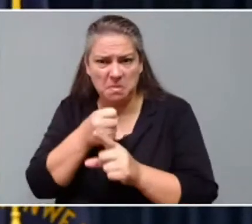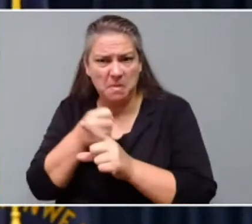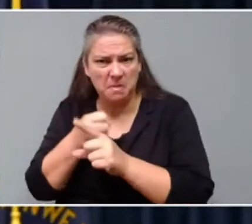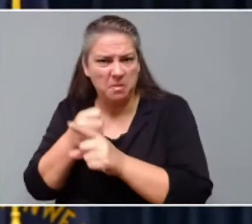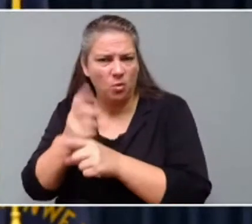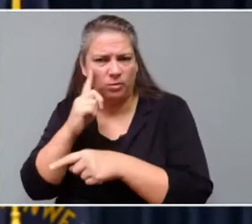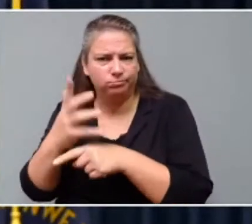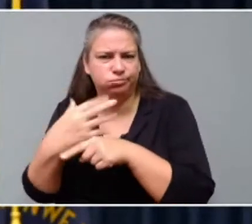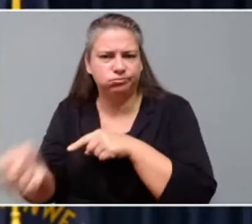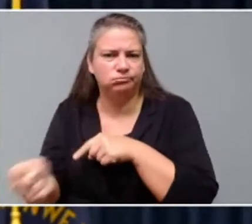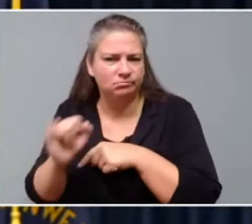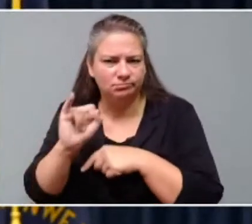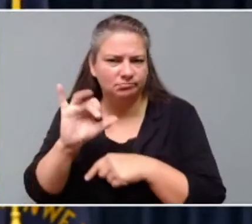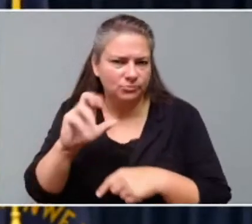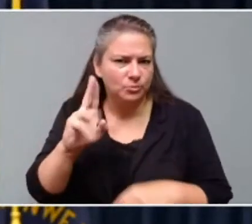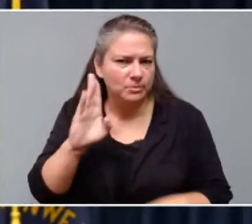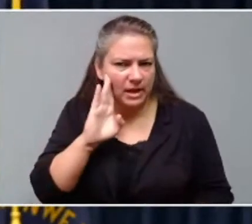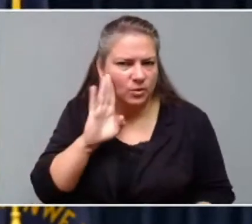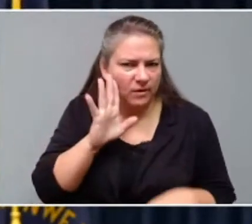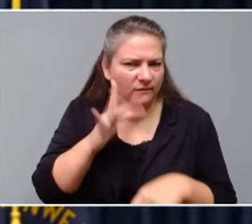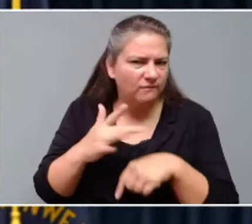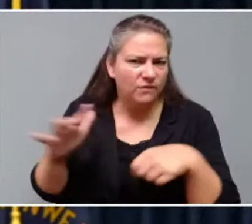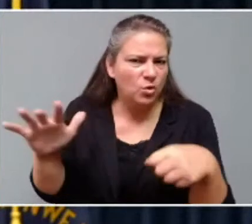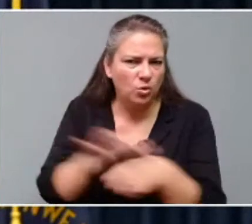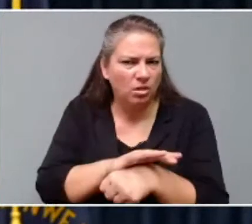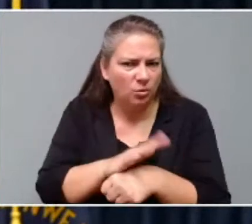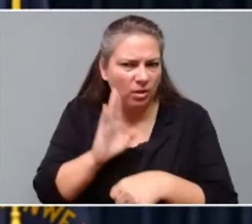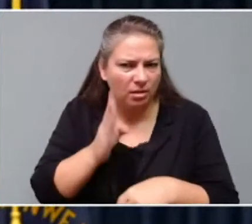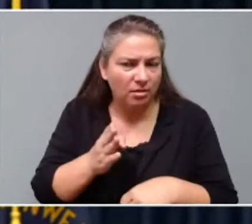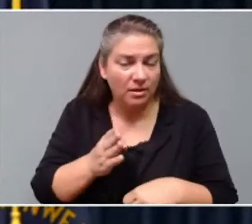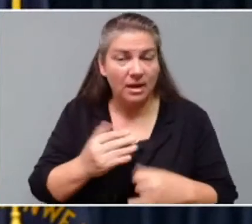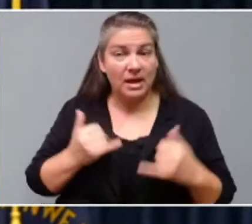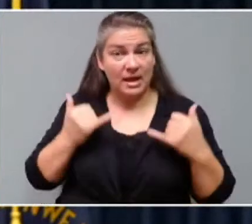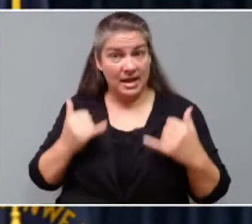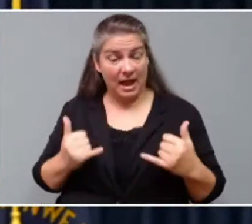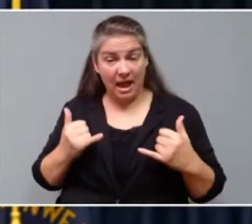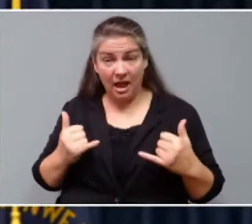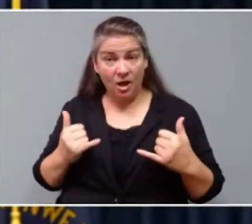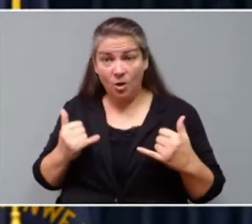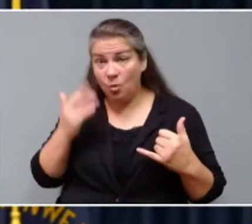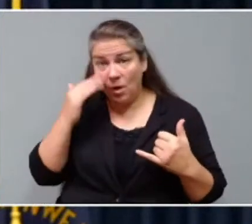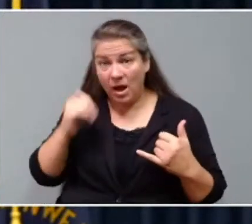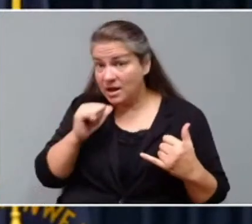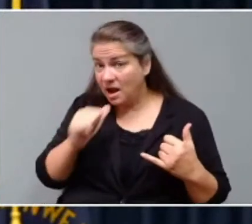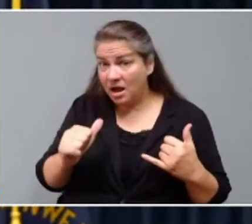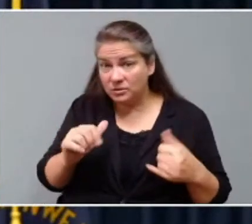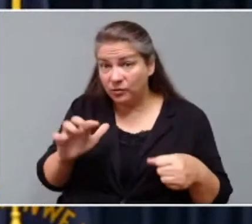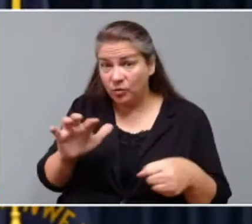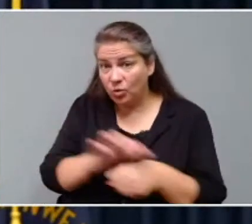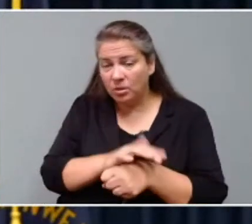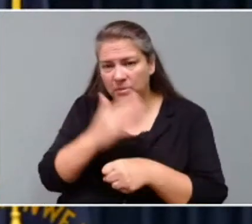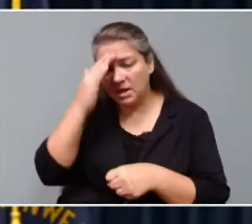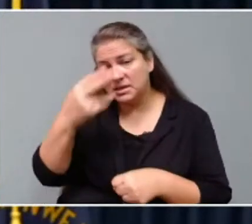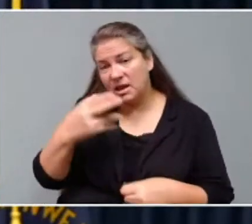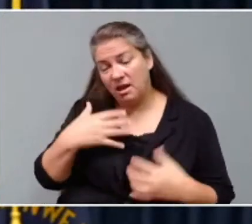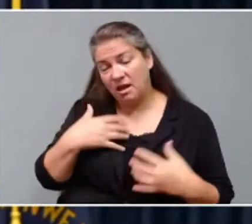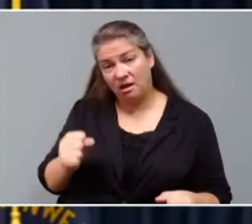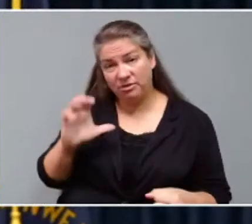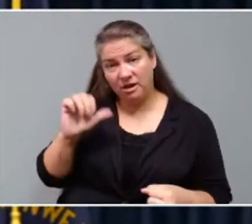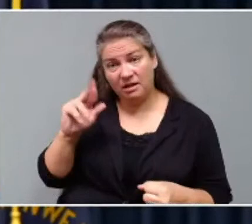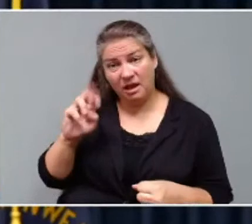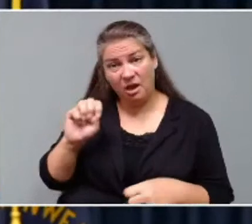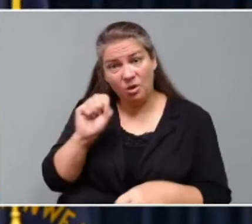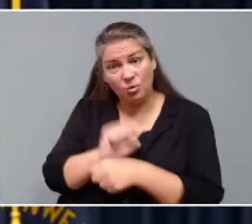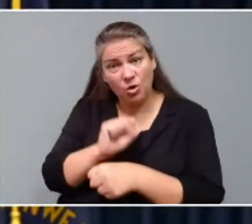say the reason we are not out of ICU beds is the heroic work being done by our healthcare heroes and our hospitalization